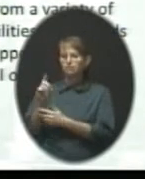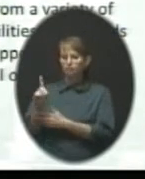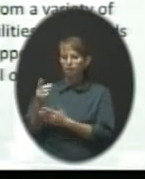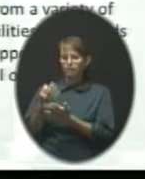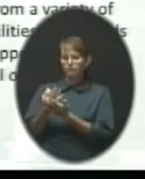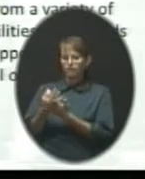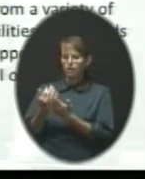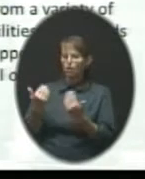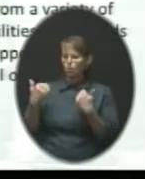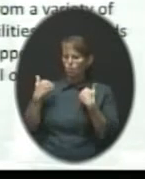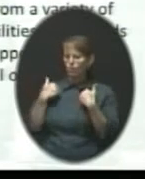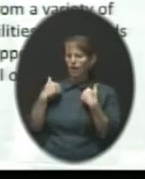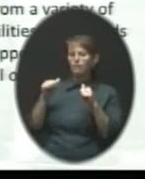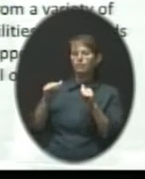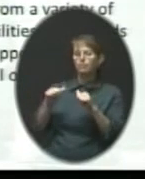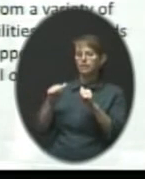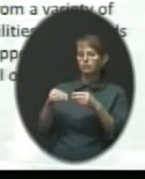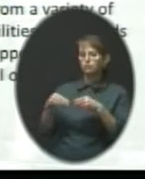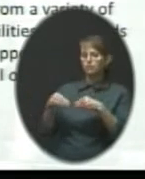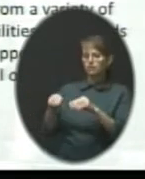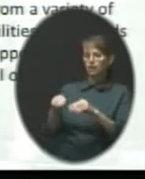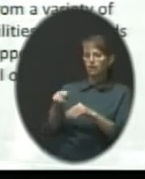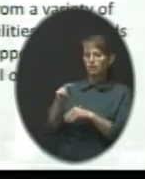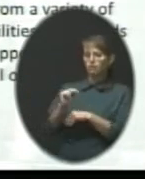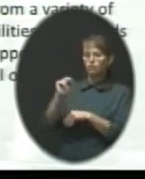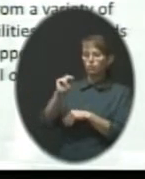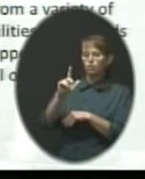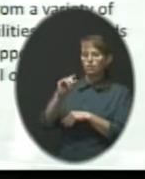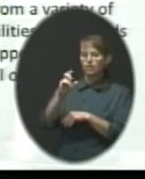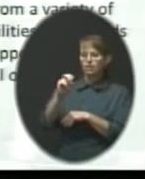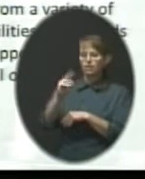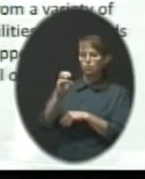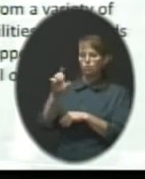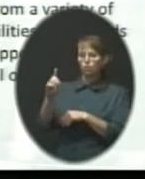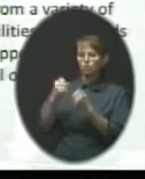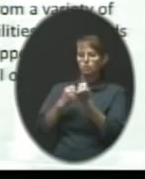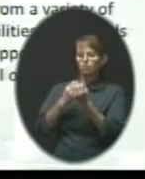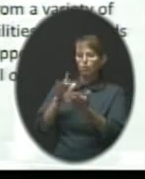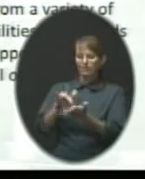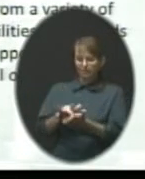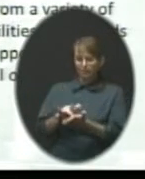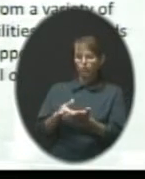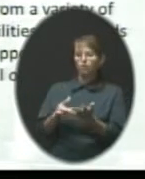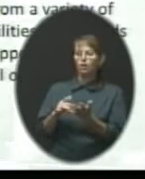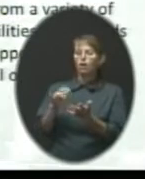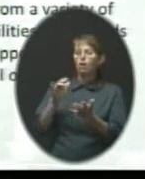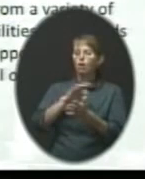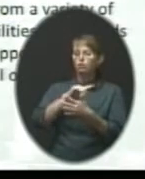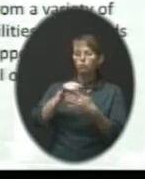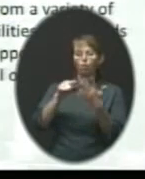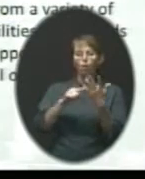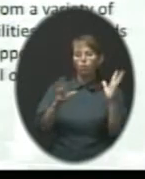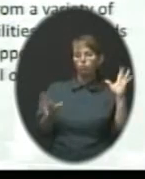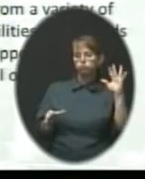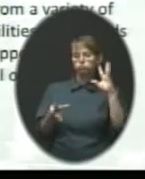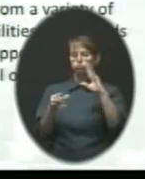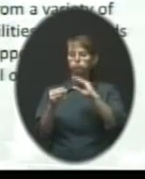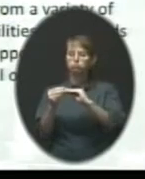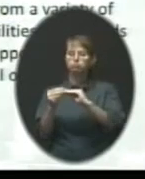avoids investment in that building as well as additional sale proceeds. All those together add up to about $5 million of possible